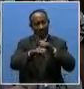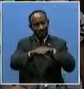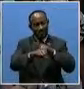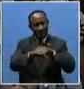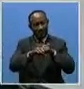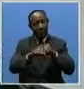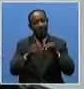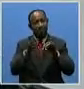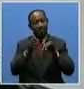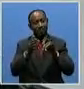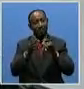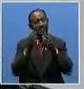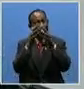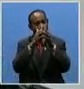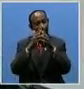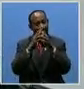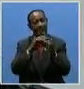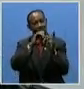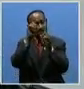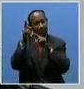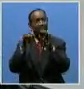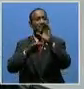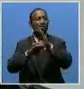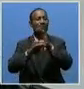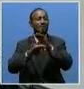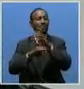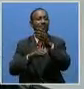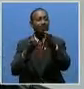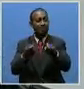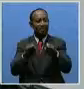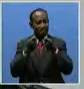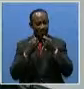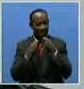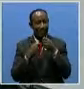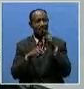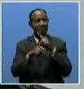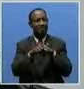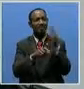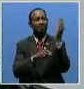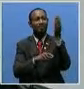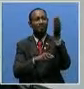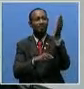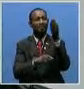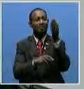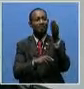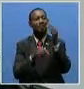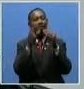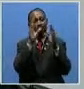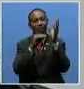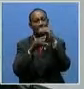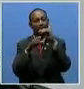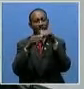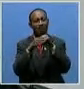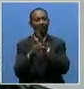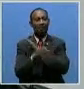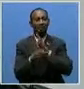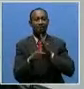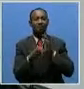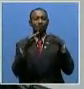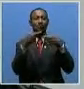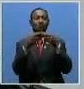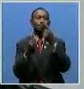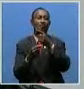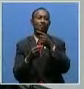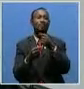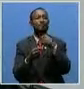service in Washington. And I was given time to talk. I didn't want to talk. I talked enough in the boardrooms there.